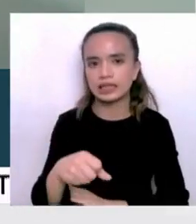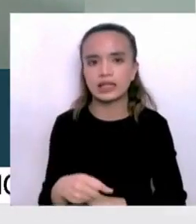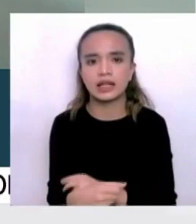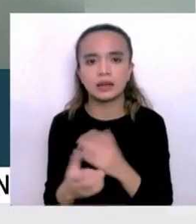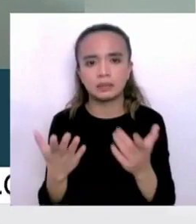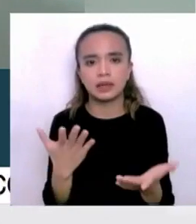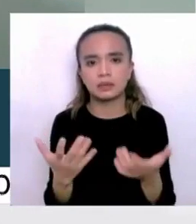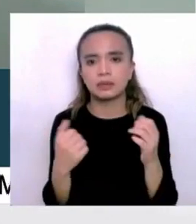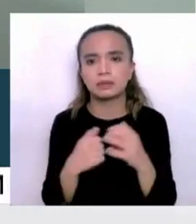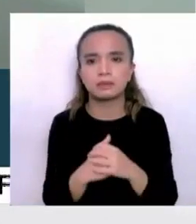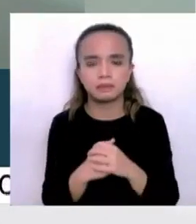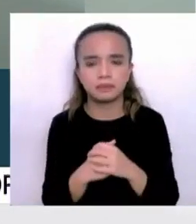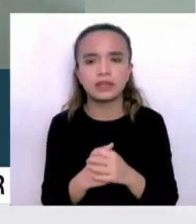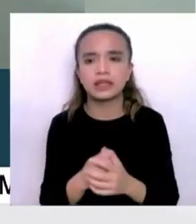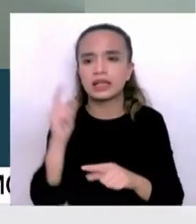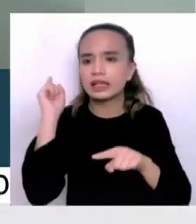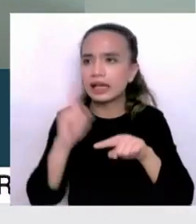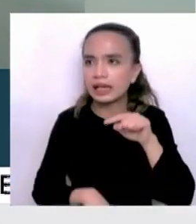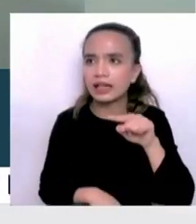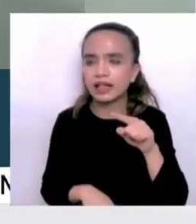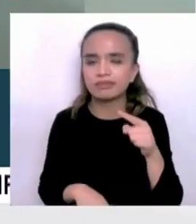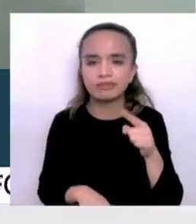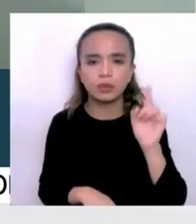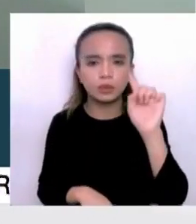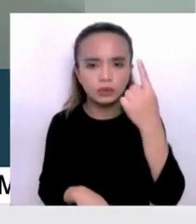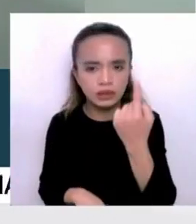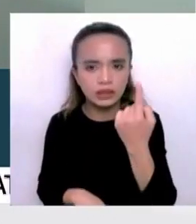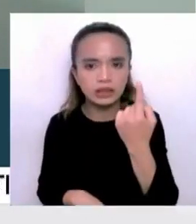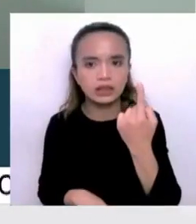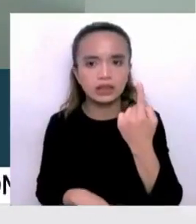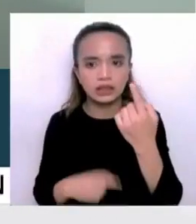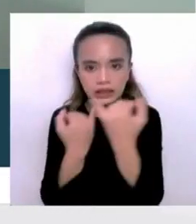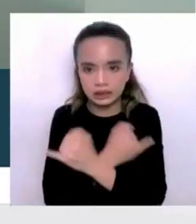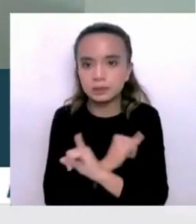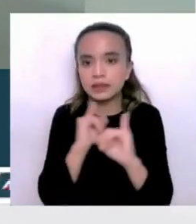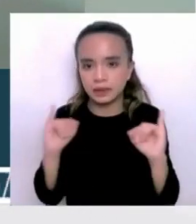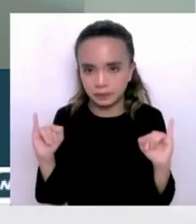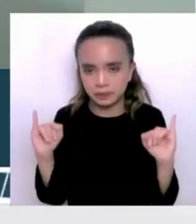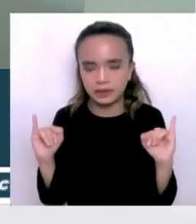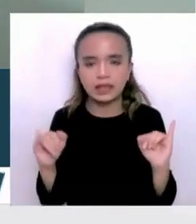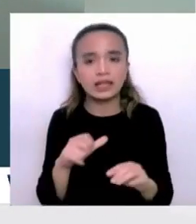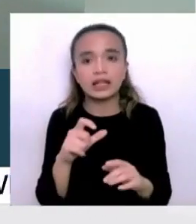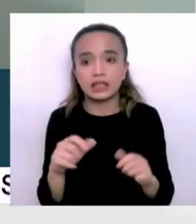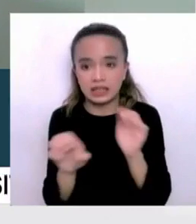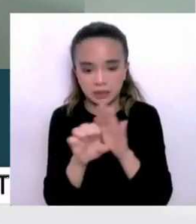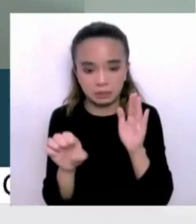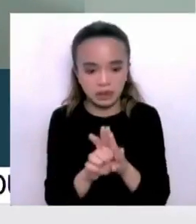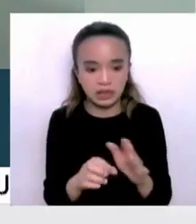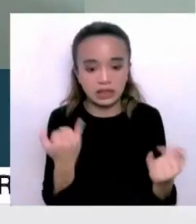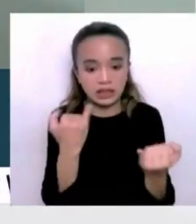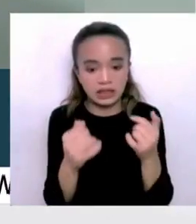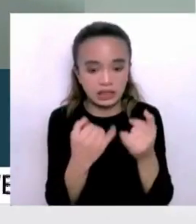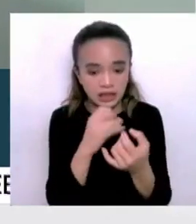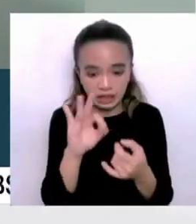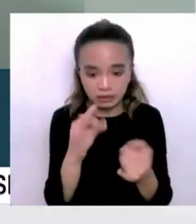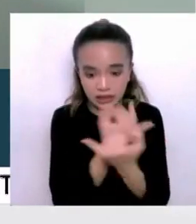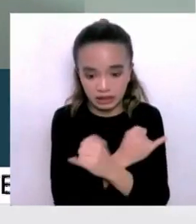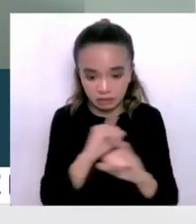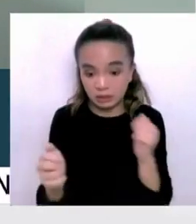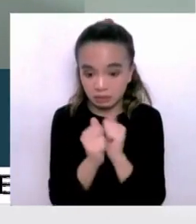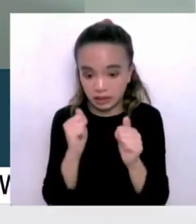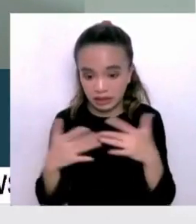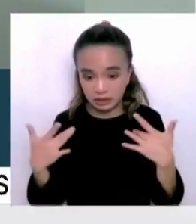globalized world. We cannot just by being independent, it does not mean that wala tayong pakialam sa iba. No,